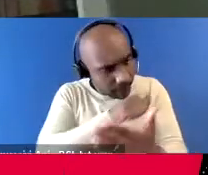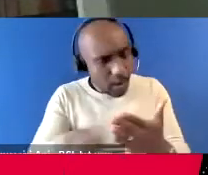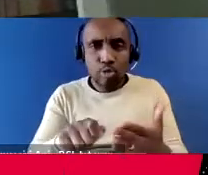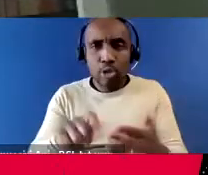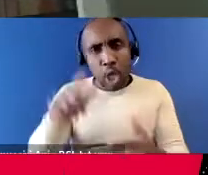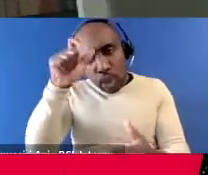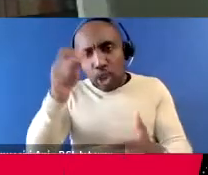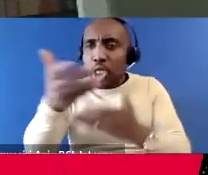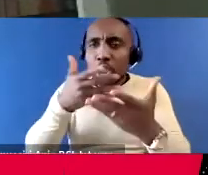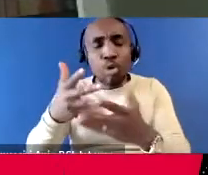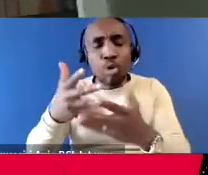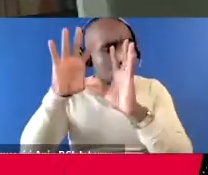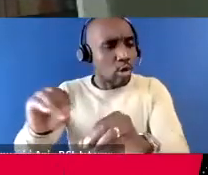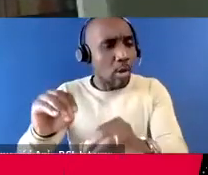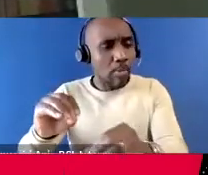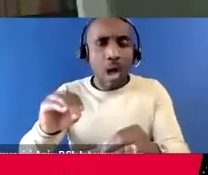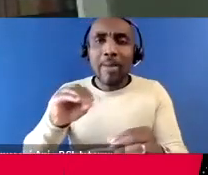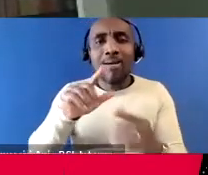on EU accession.